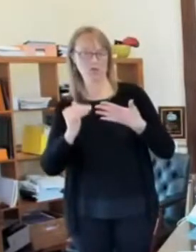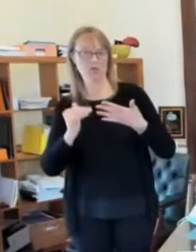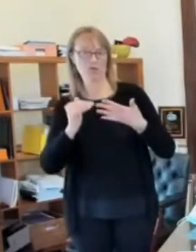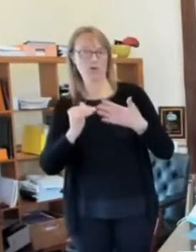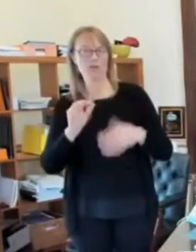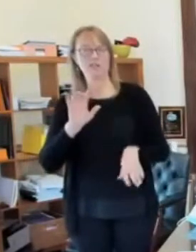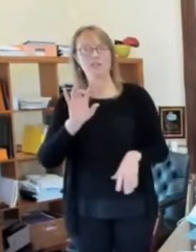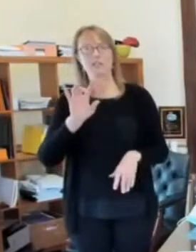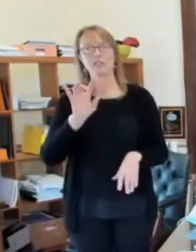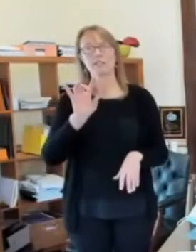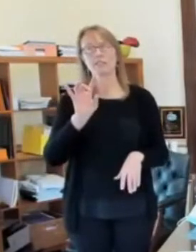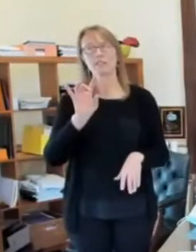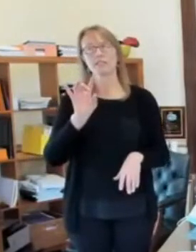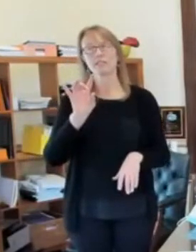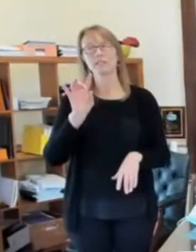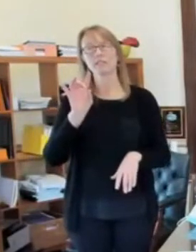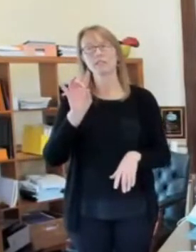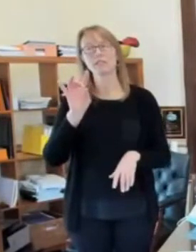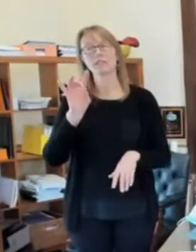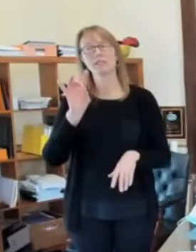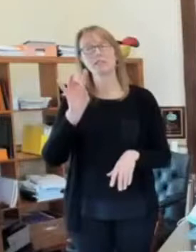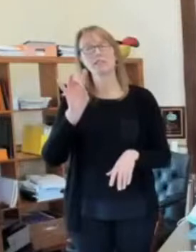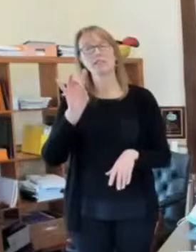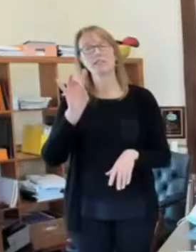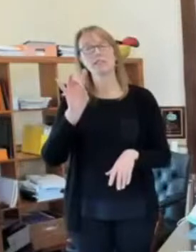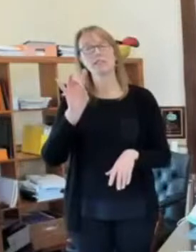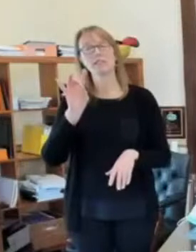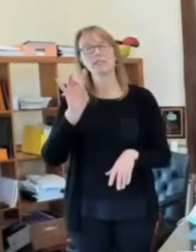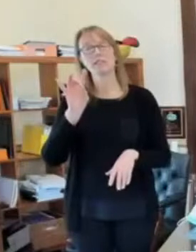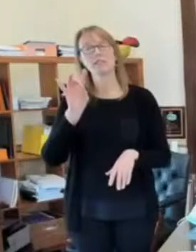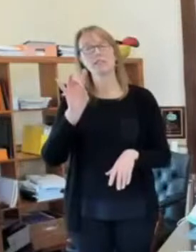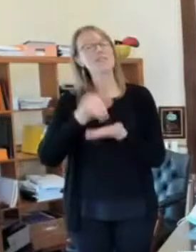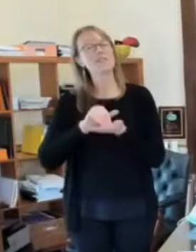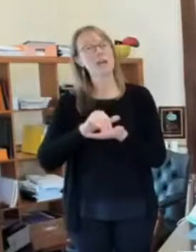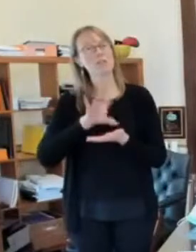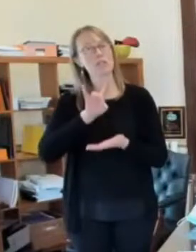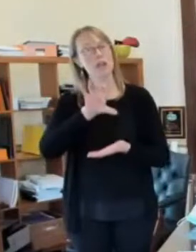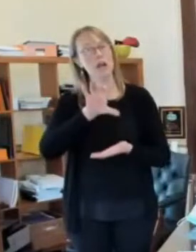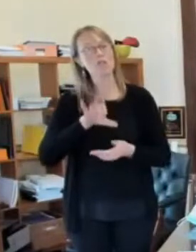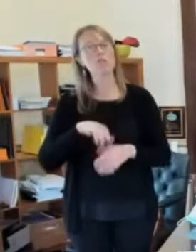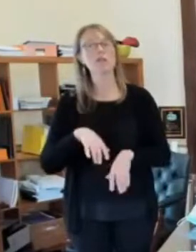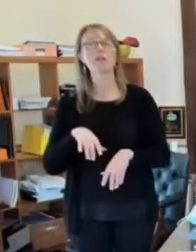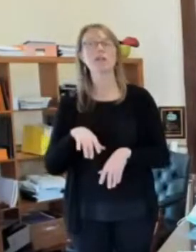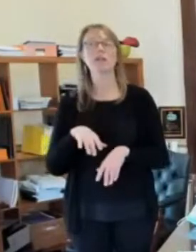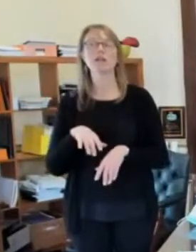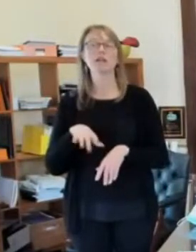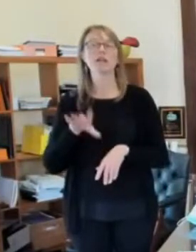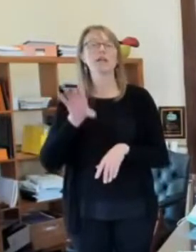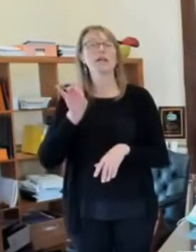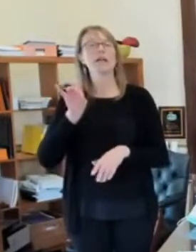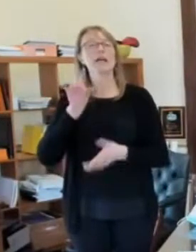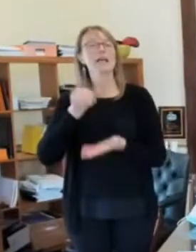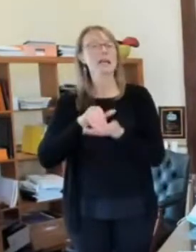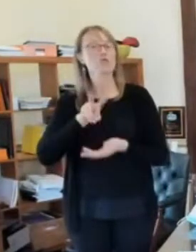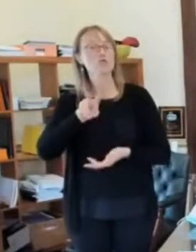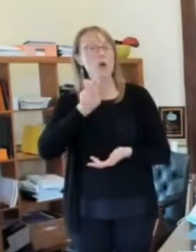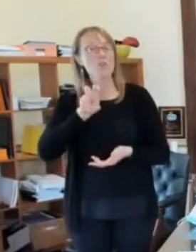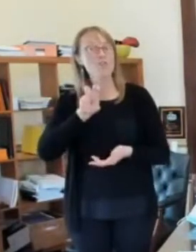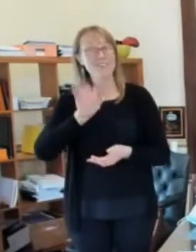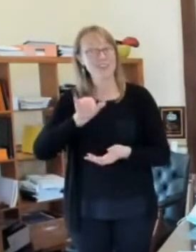People, 7,600 people, 8,200 people. That was one week, the week right before